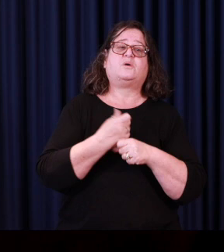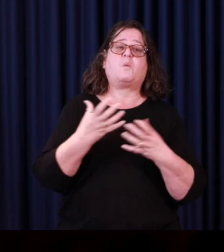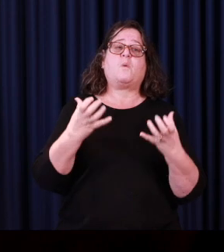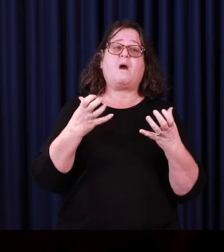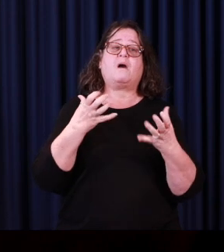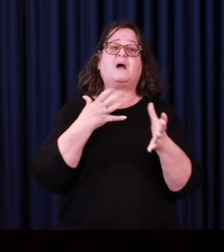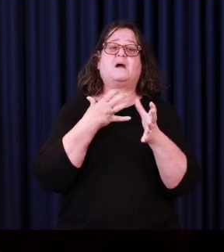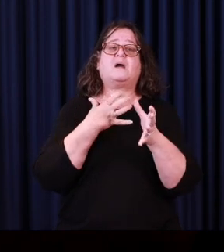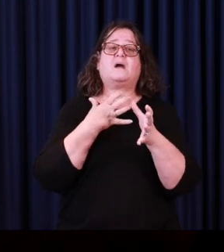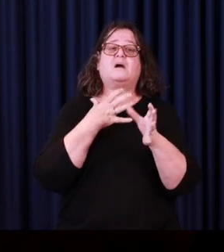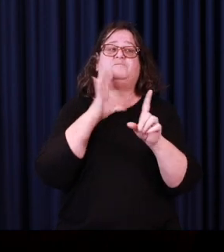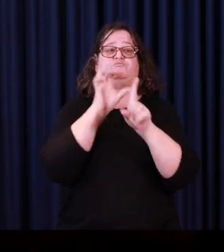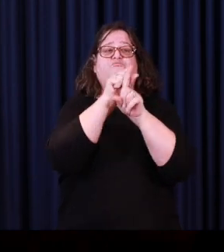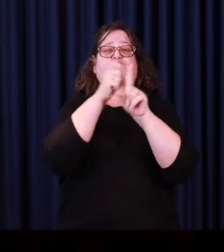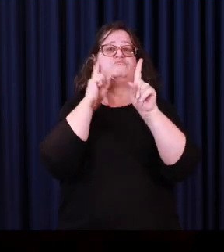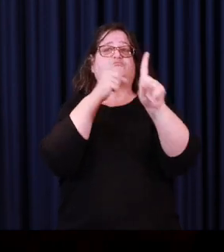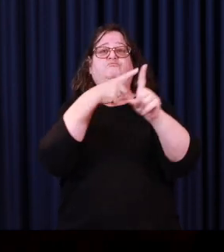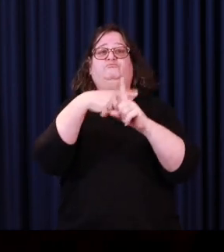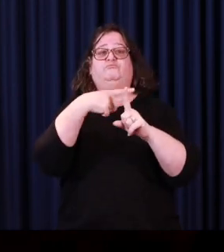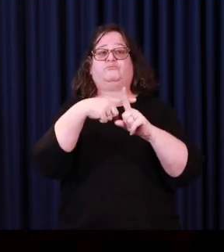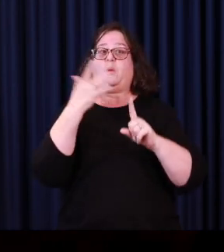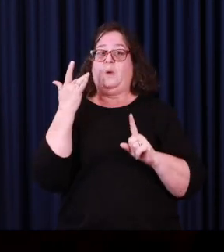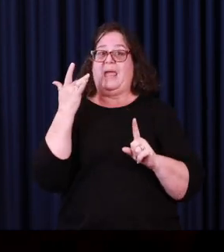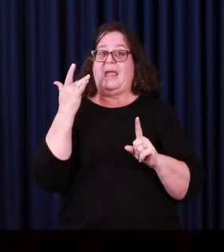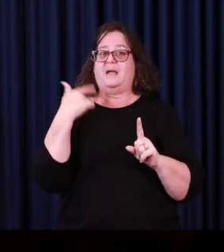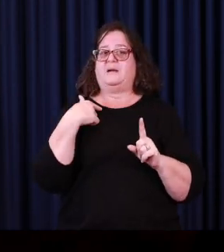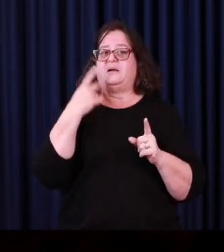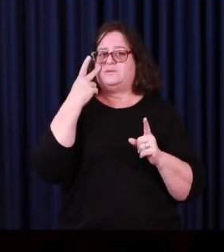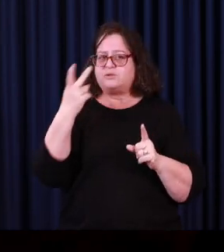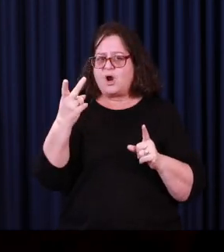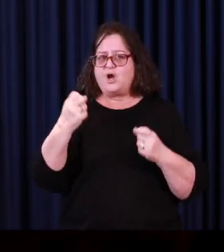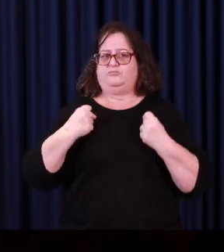because they've witnessed the strength of their fellow citizens.